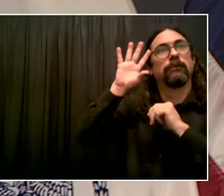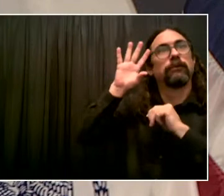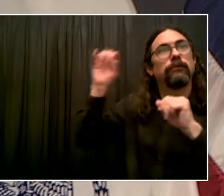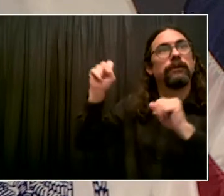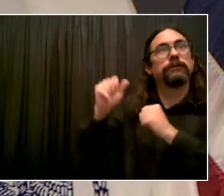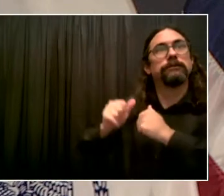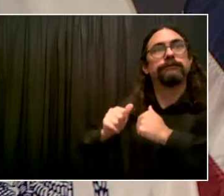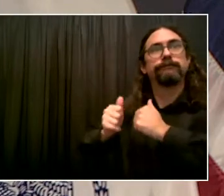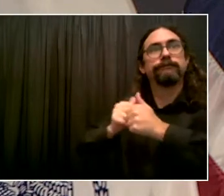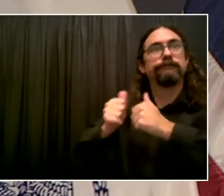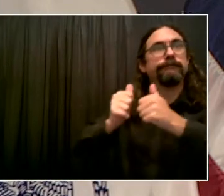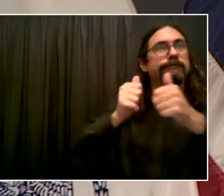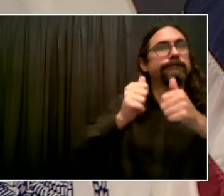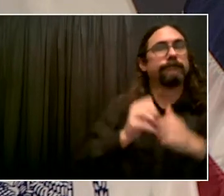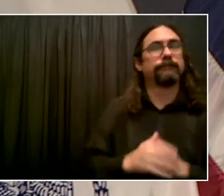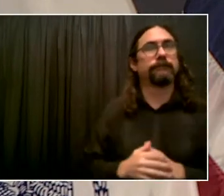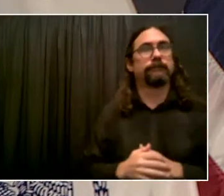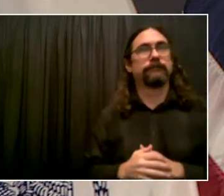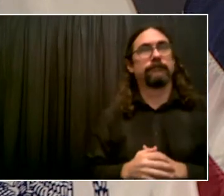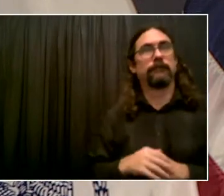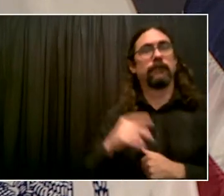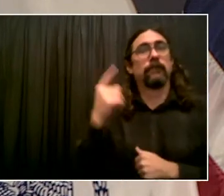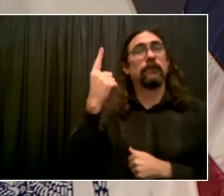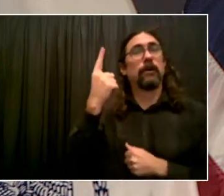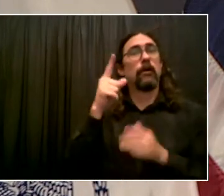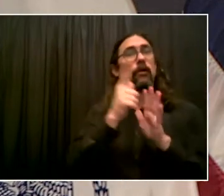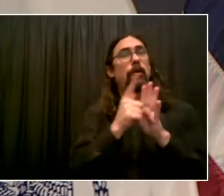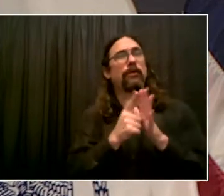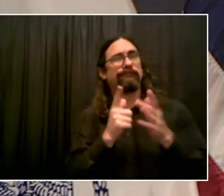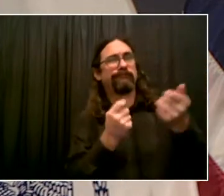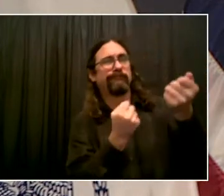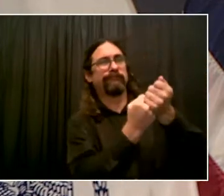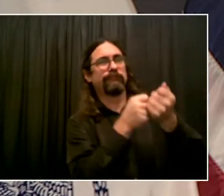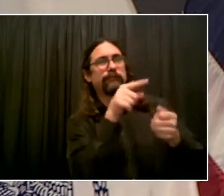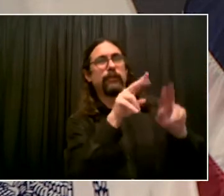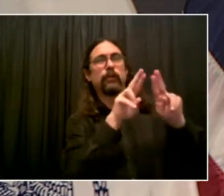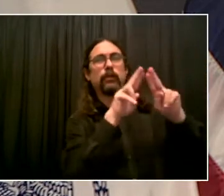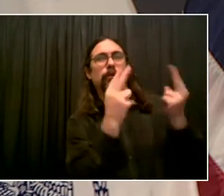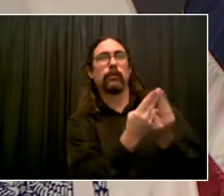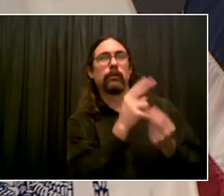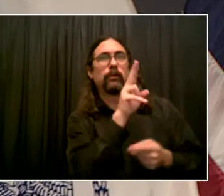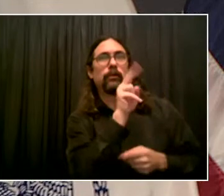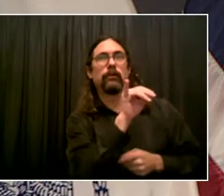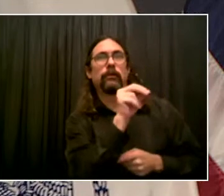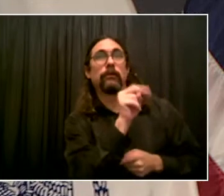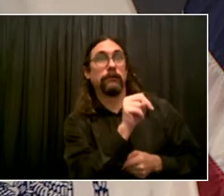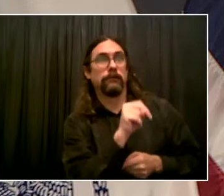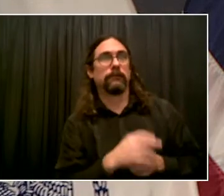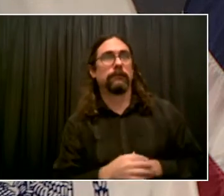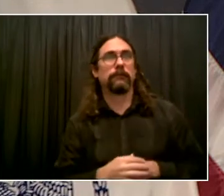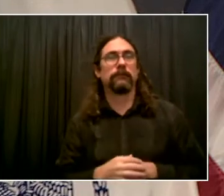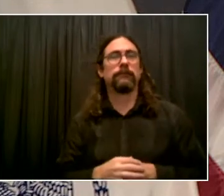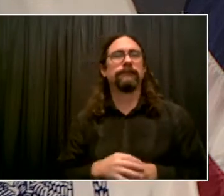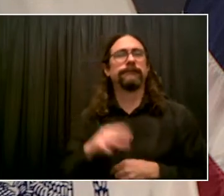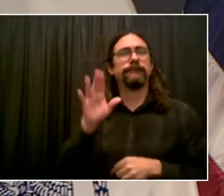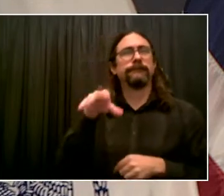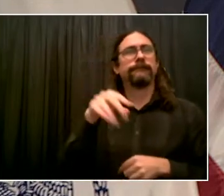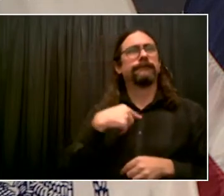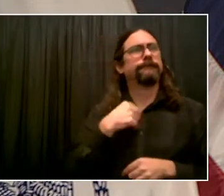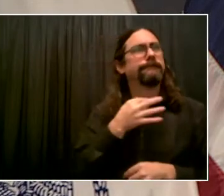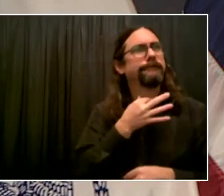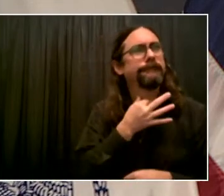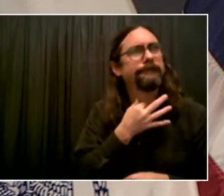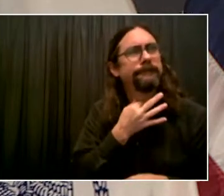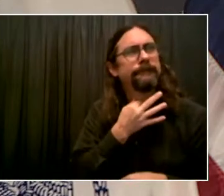helpful in your potential gubernatorial run. So my question is, was this payback to the union? And if not, why should hotel workers specifically, more than any